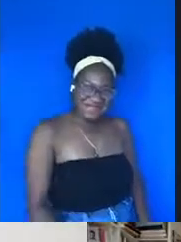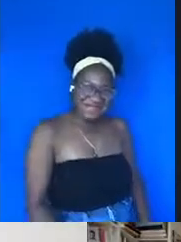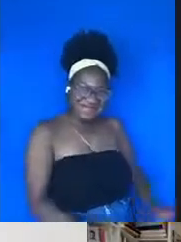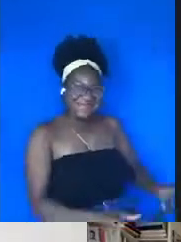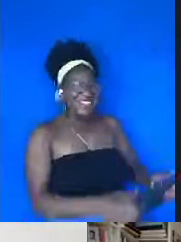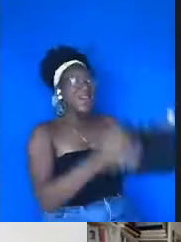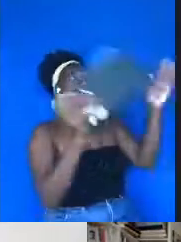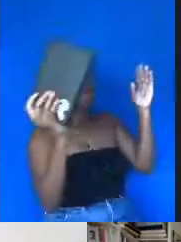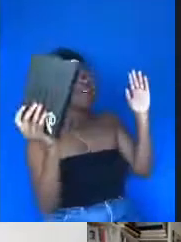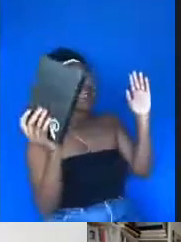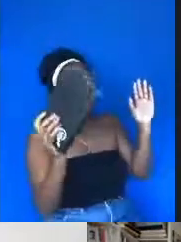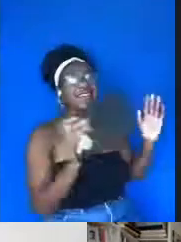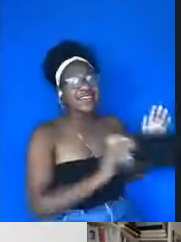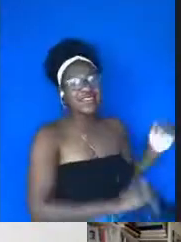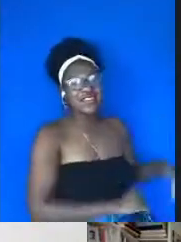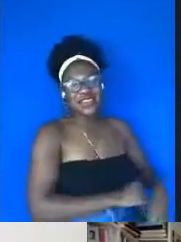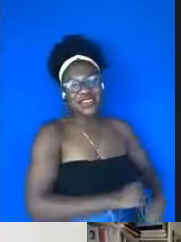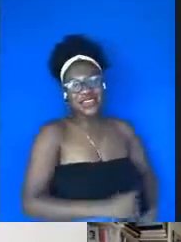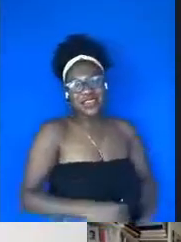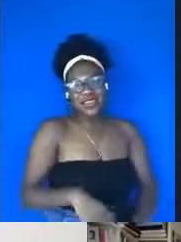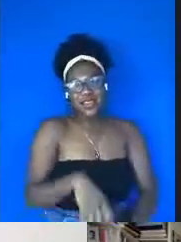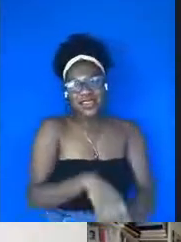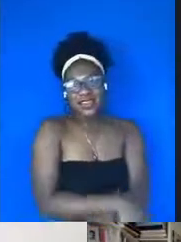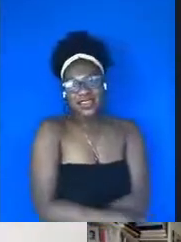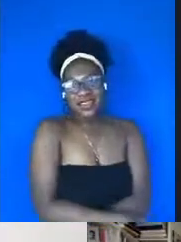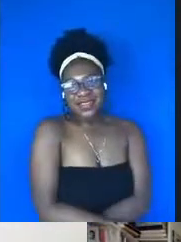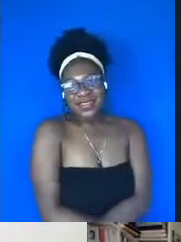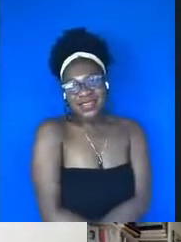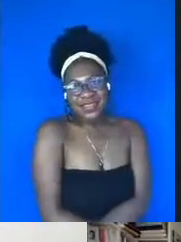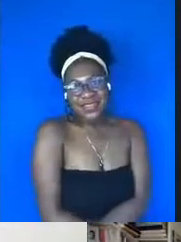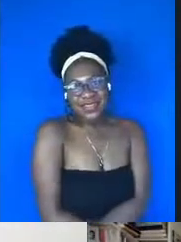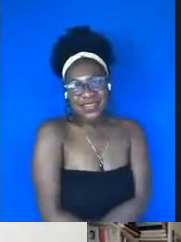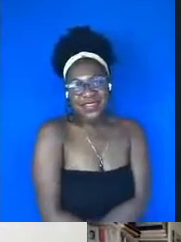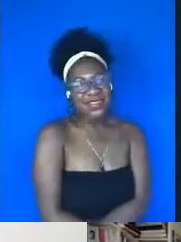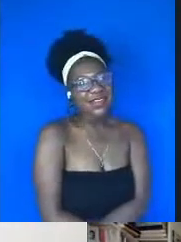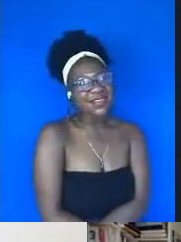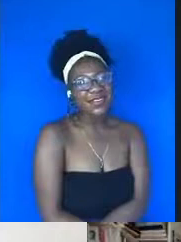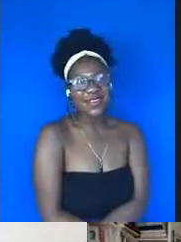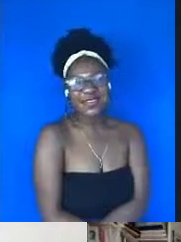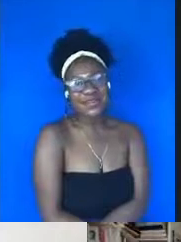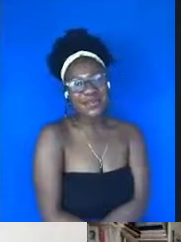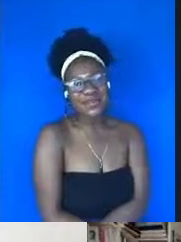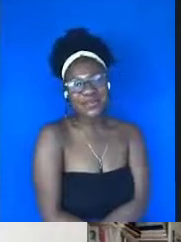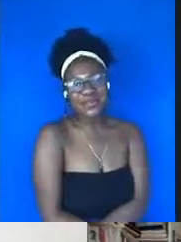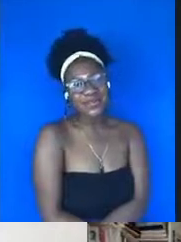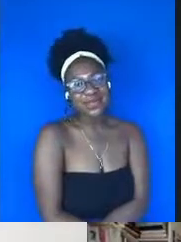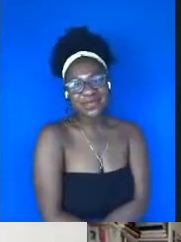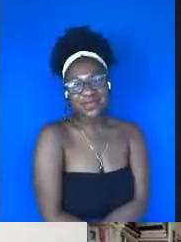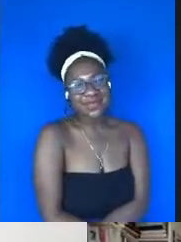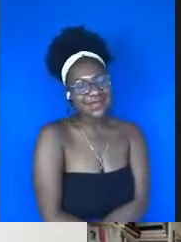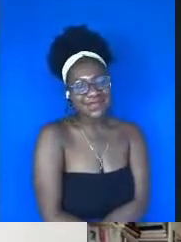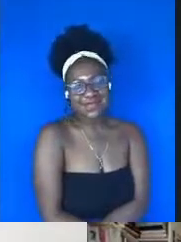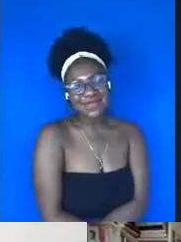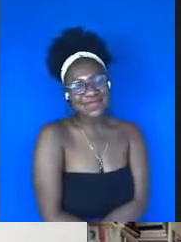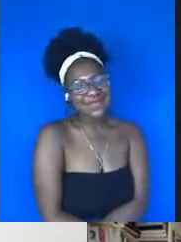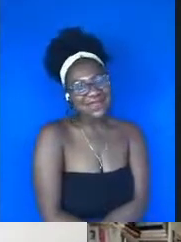idea. That's so brilliant. How did you come up with that? That happens to me all the time in meetings. I always feel like, am